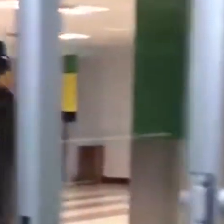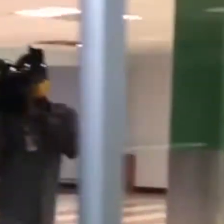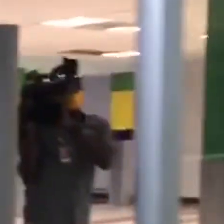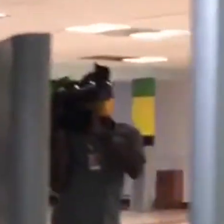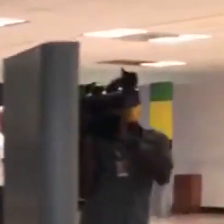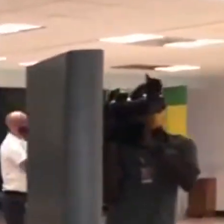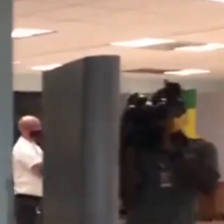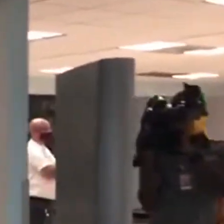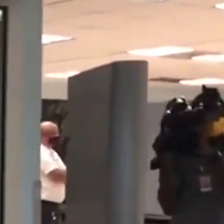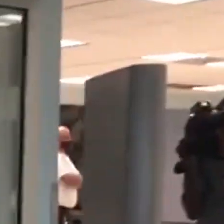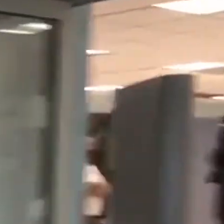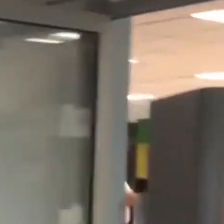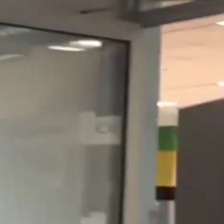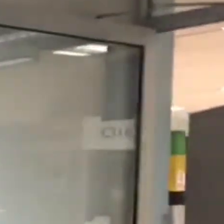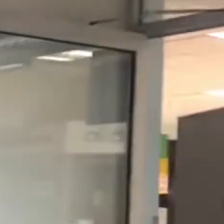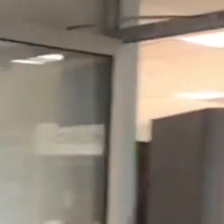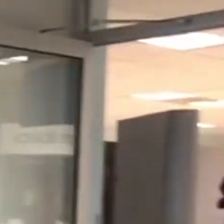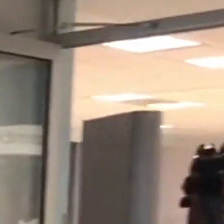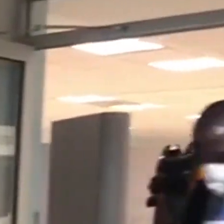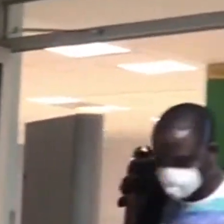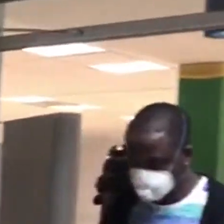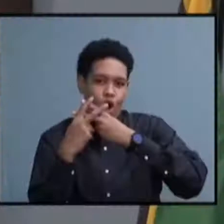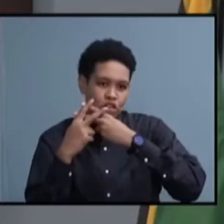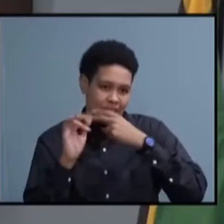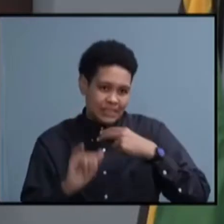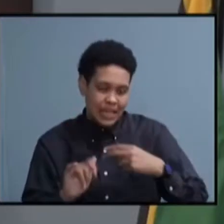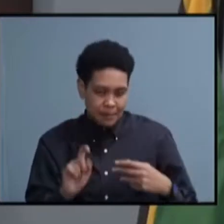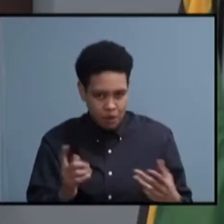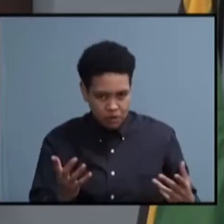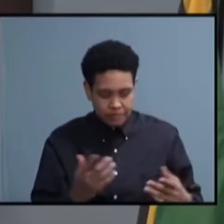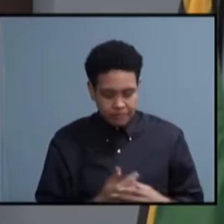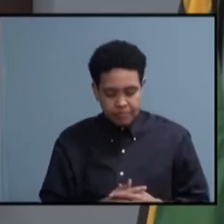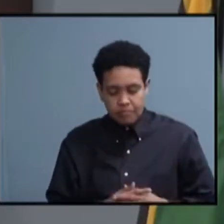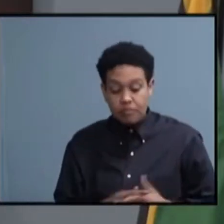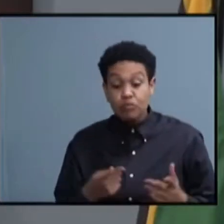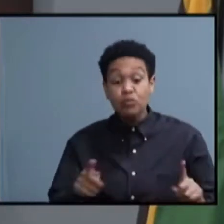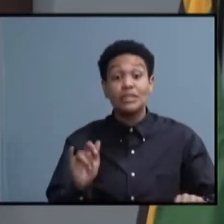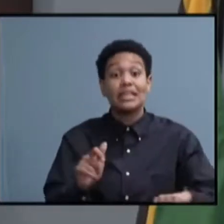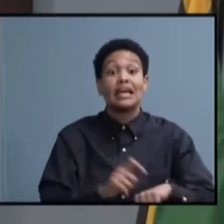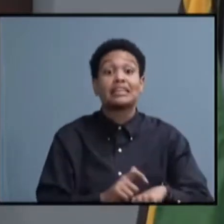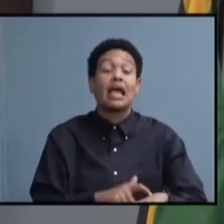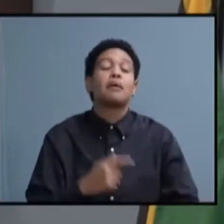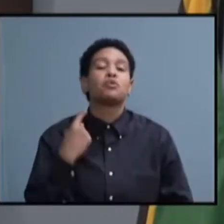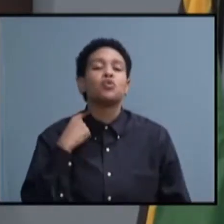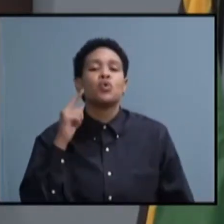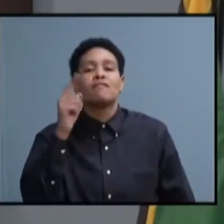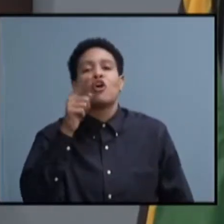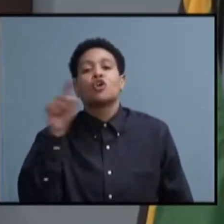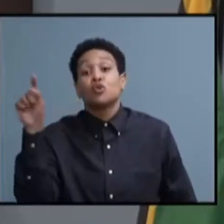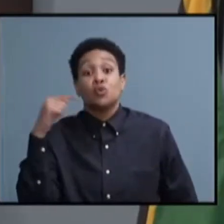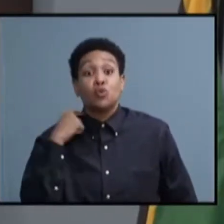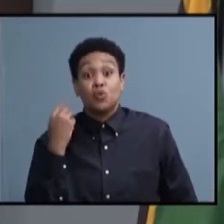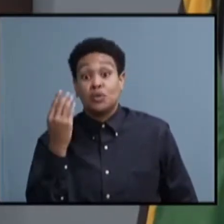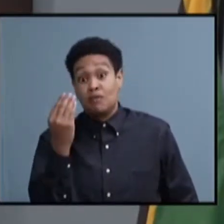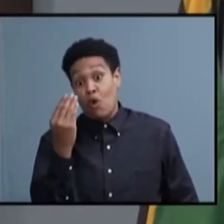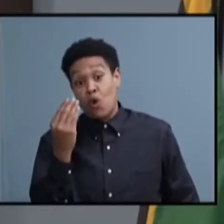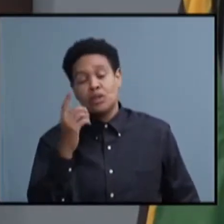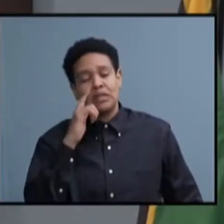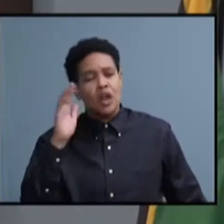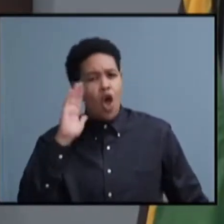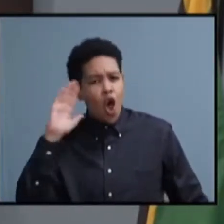15 to accommodate international travelers. So during the period June 1 to June 14,